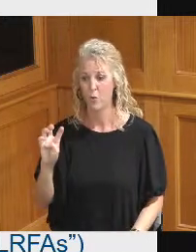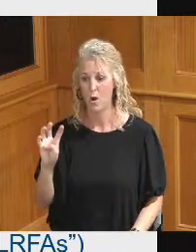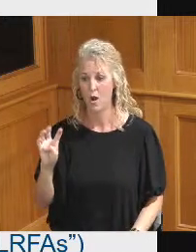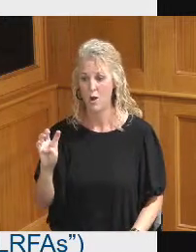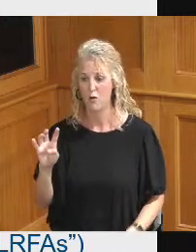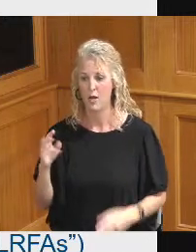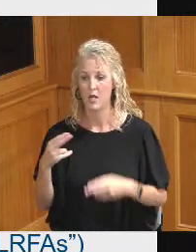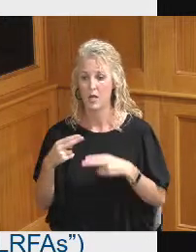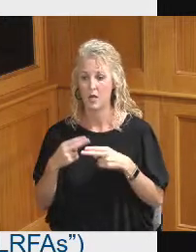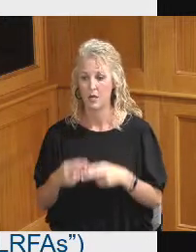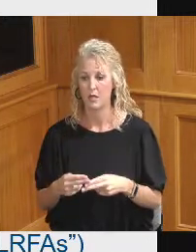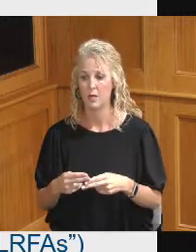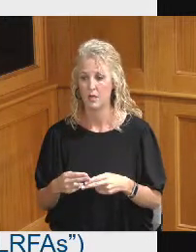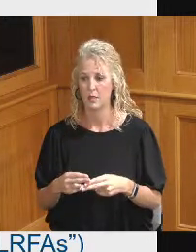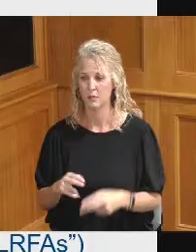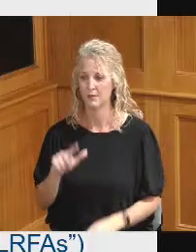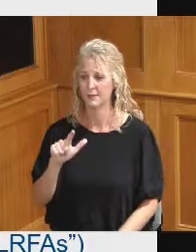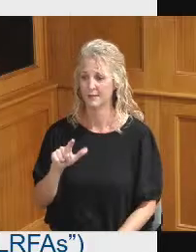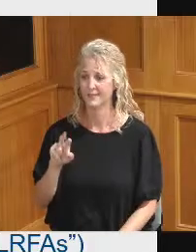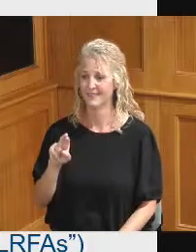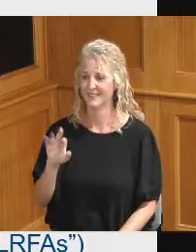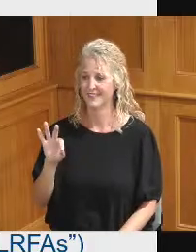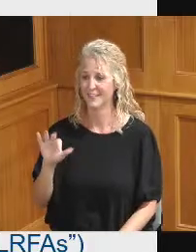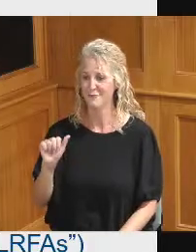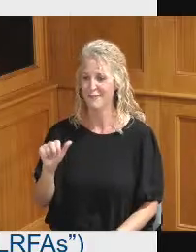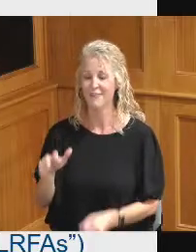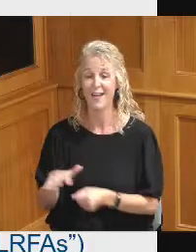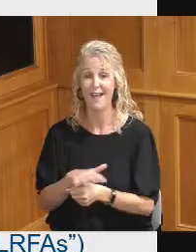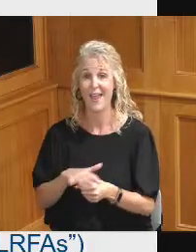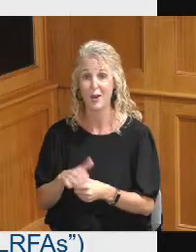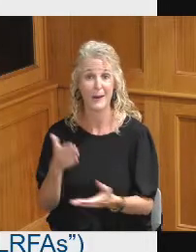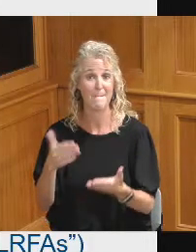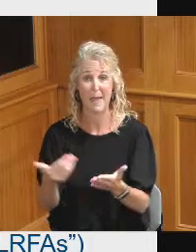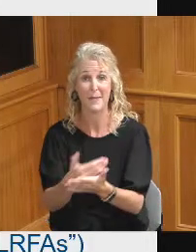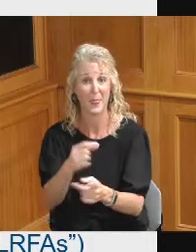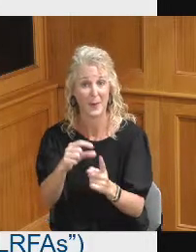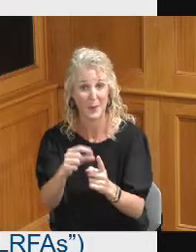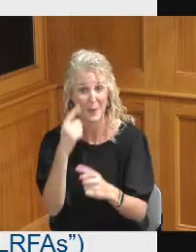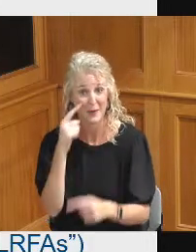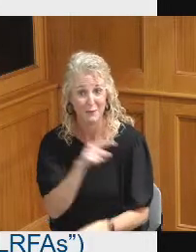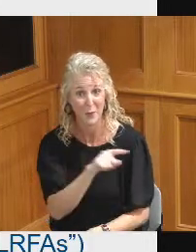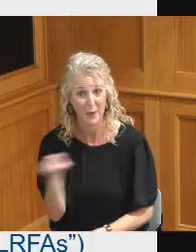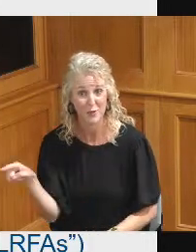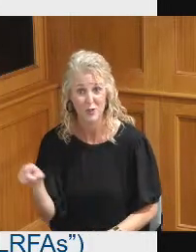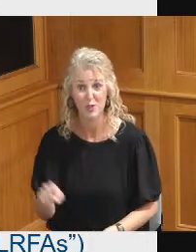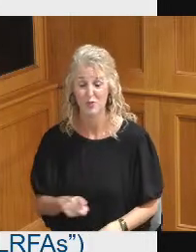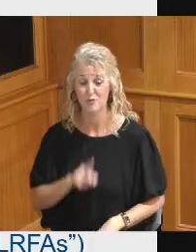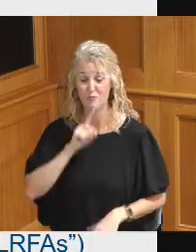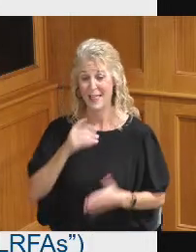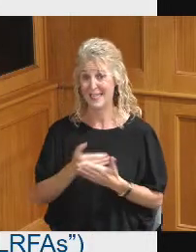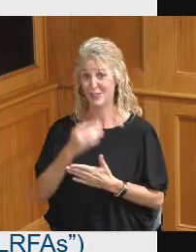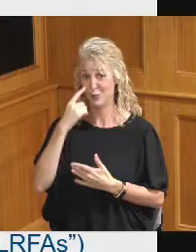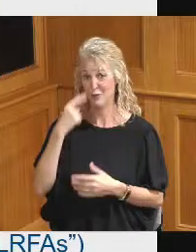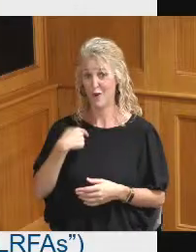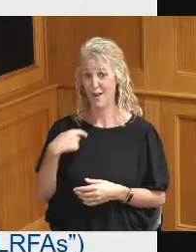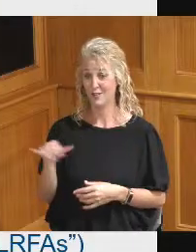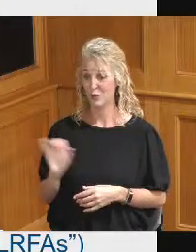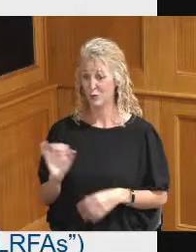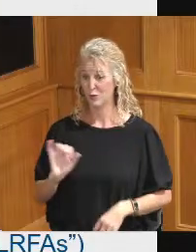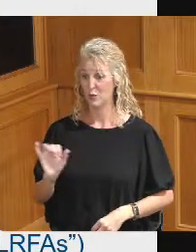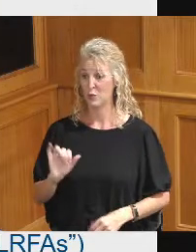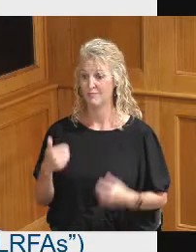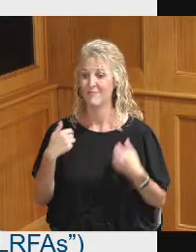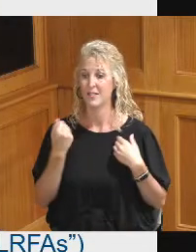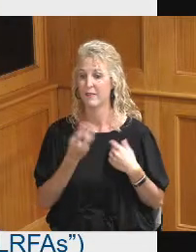refer to as LRIFA areas, which may be a brand new term to you. In fact, it's new enough to us that it has a